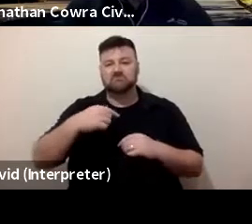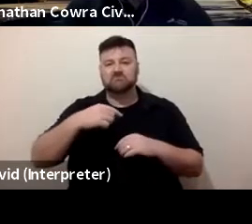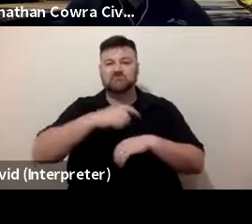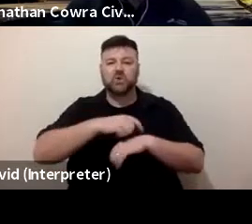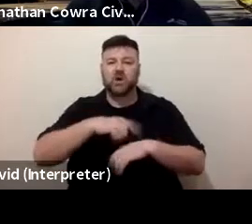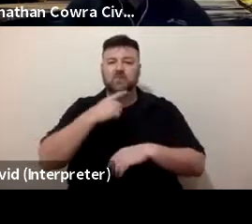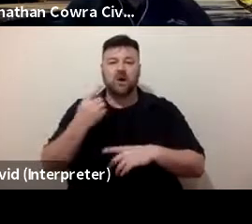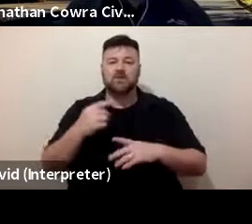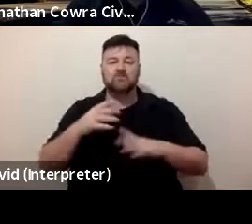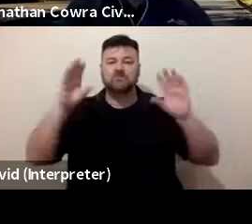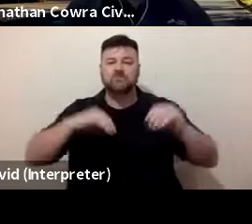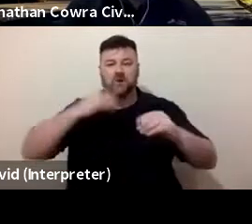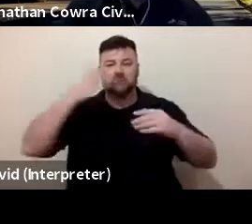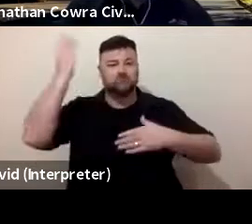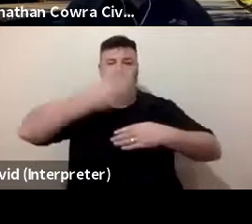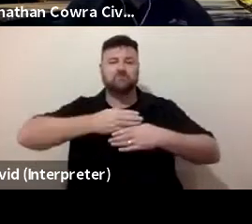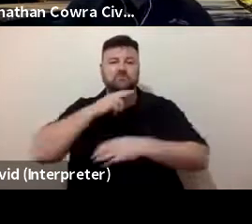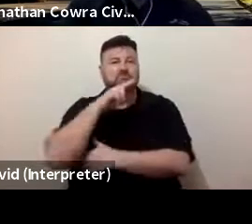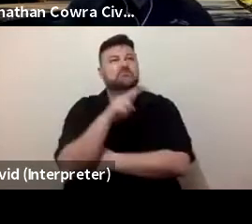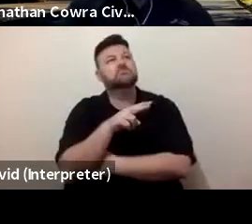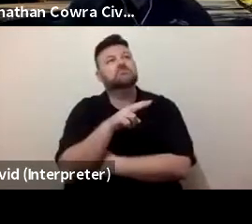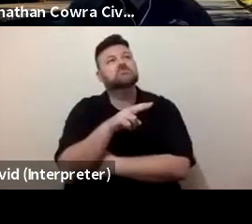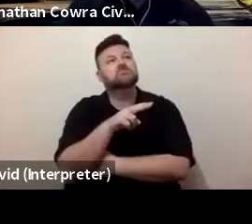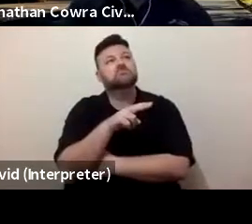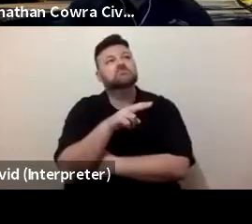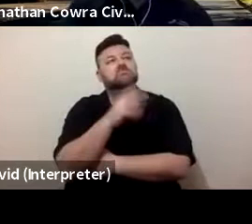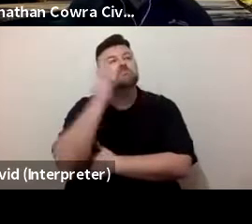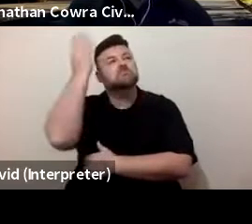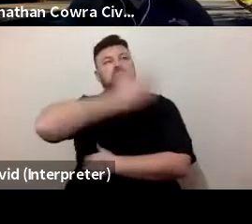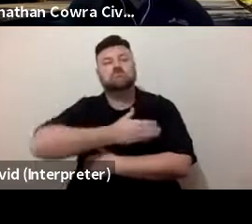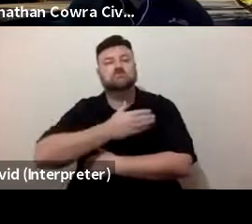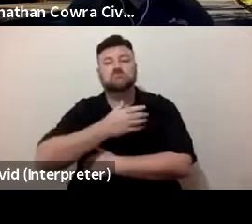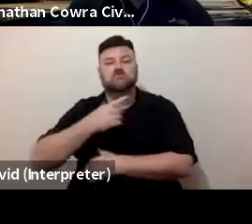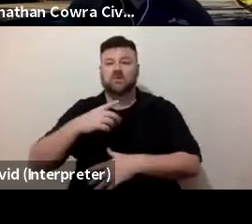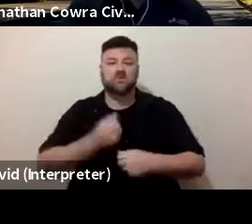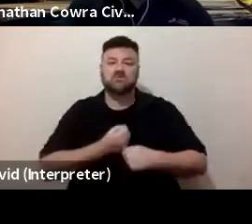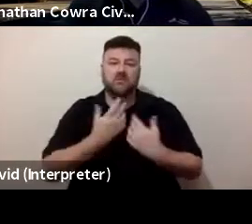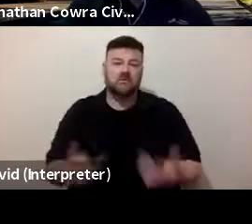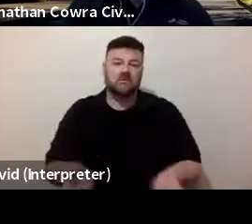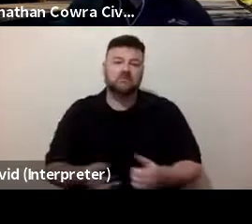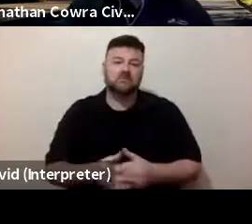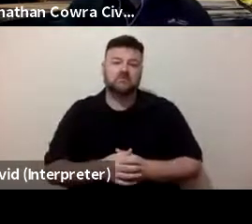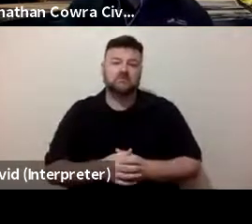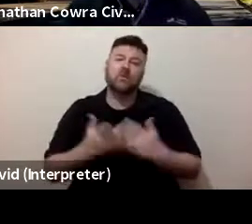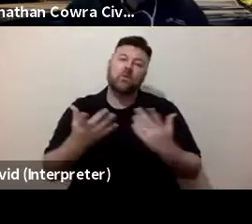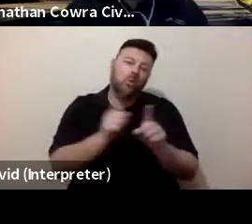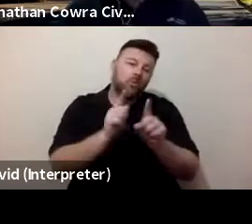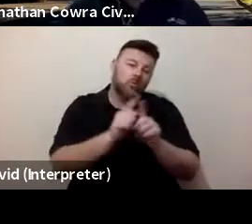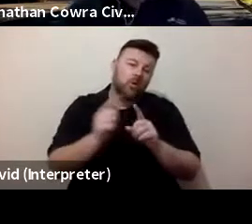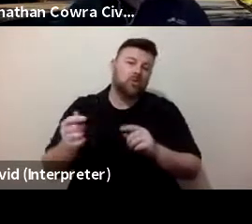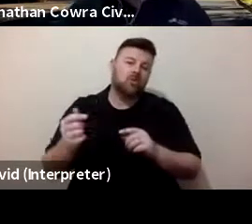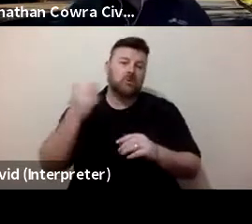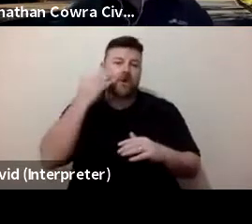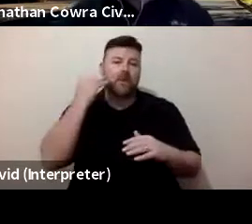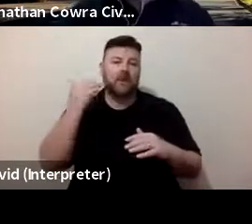blank wall in my house. I think like part of that has been a lot of the Black Lives Matter pressure as